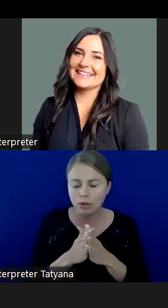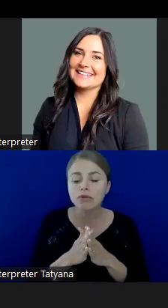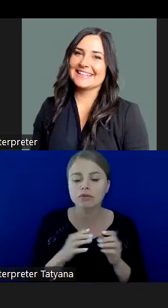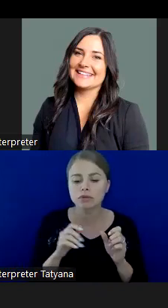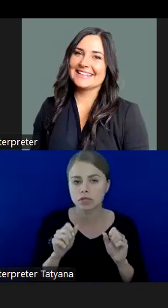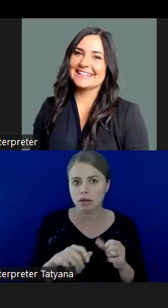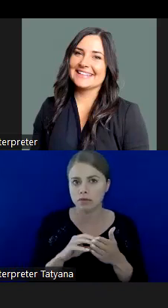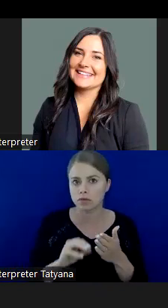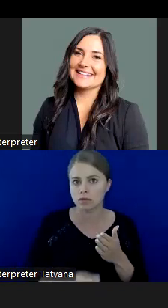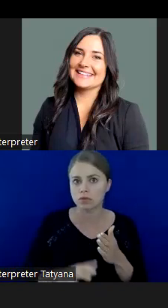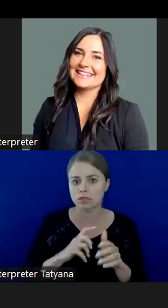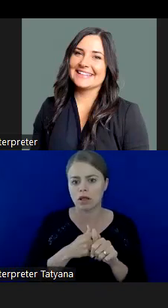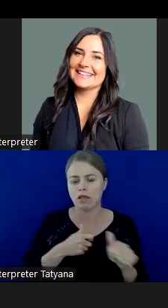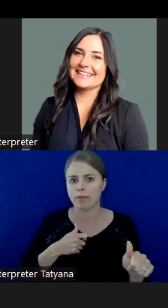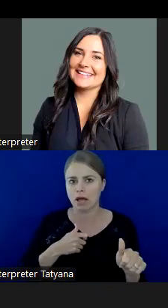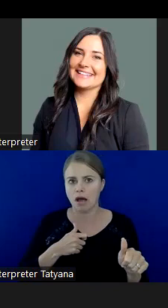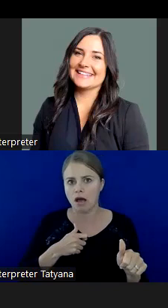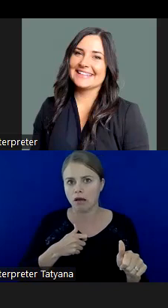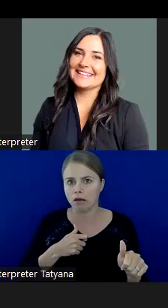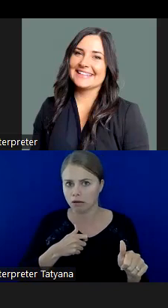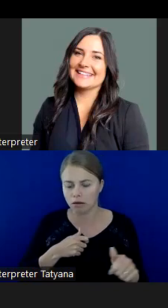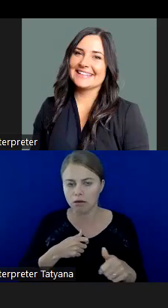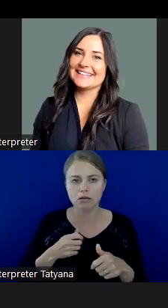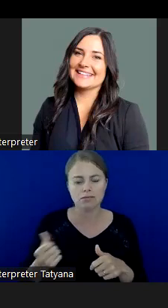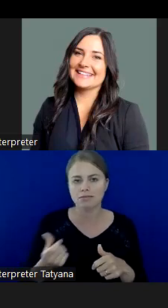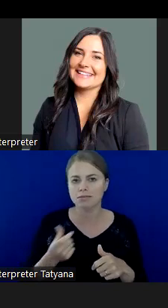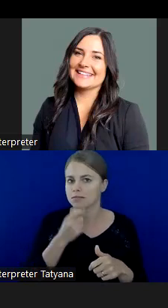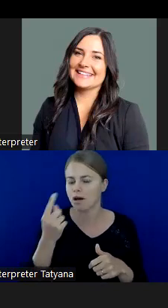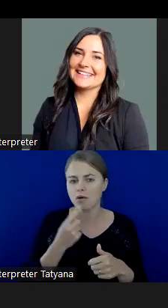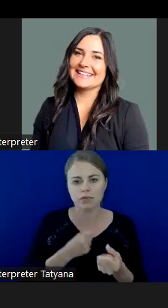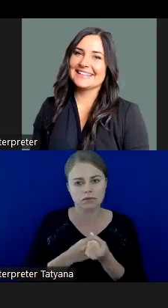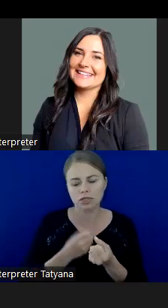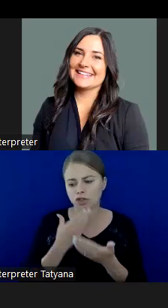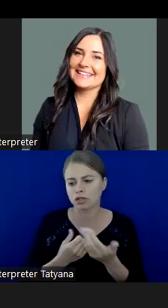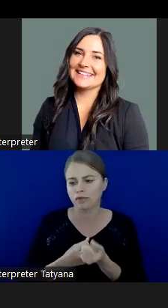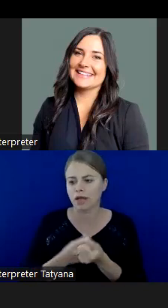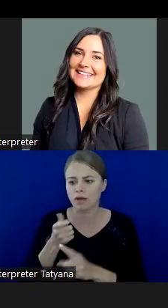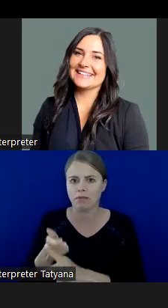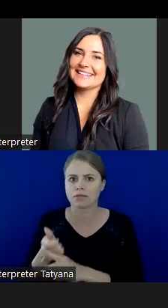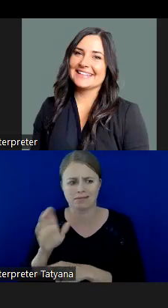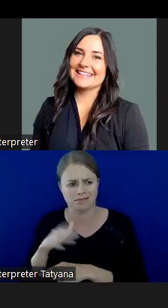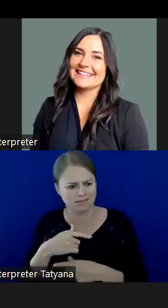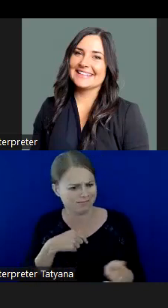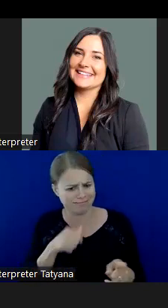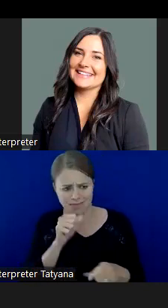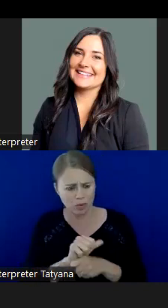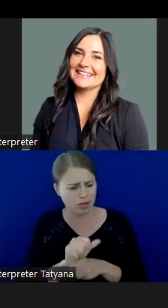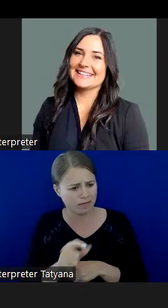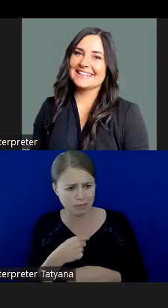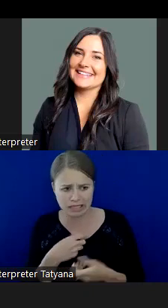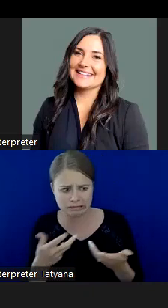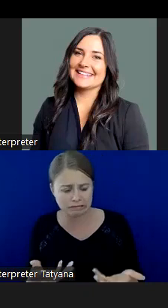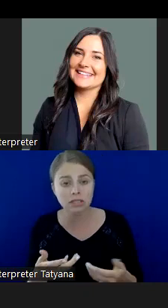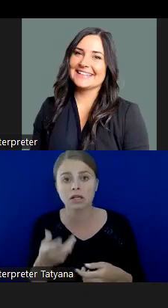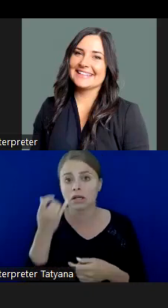have students that get left behind, and sometimes they're not always very good at advocating for themselves and saying, hey, this isn't working for me. So if